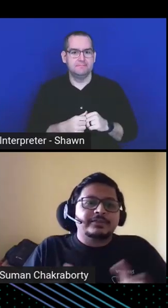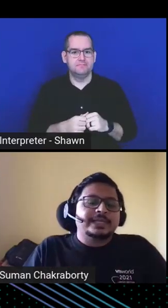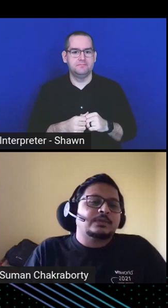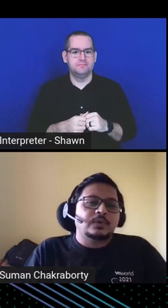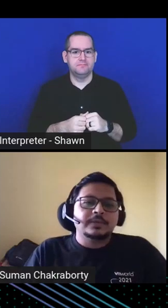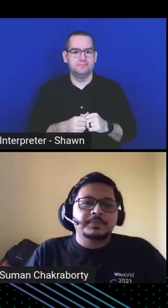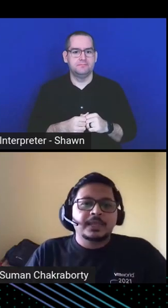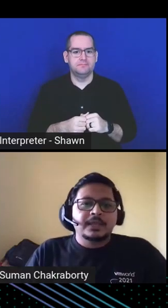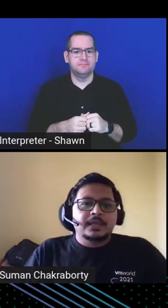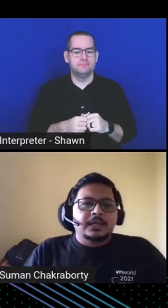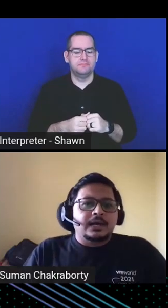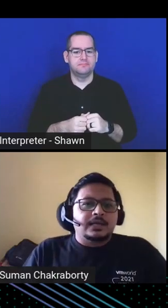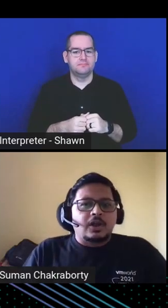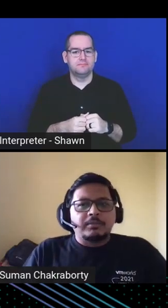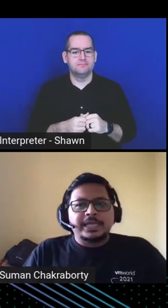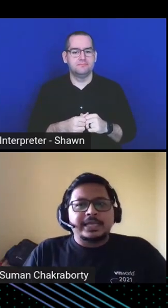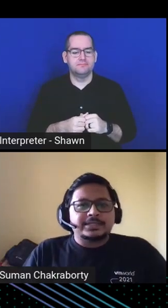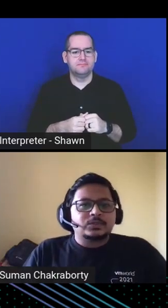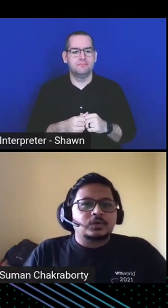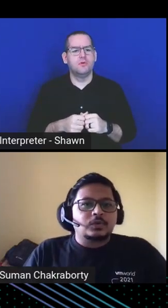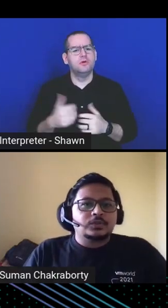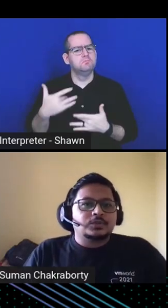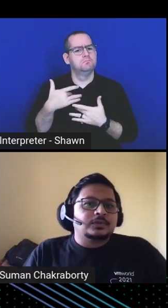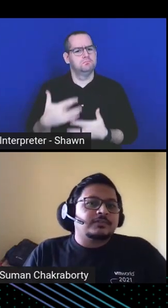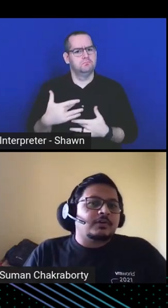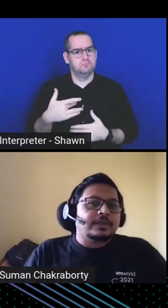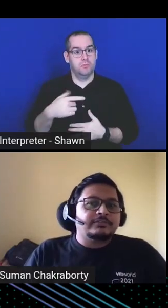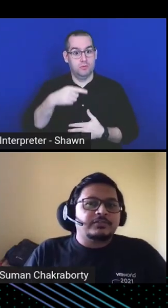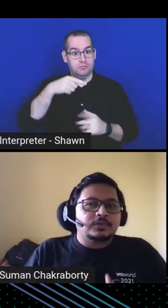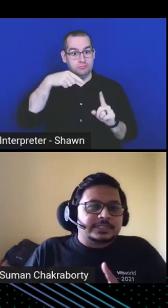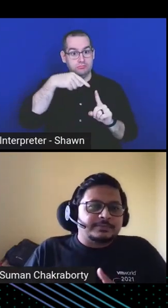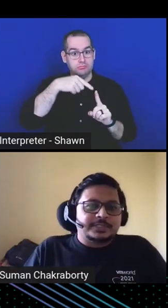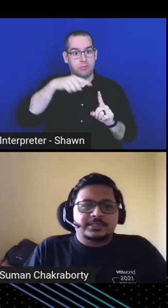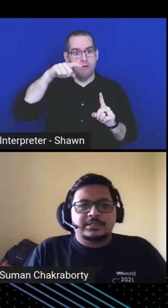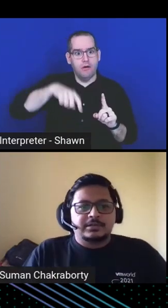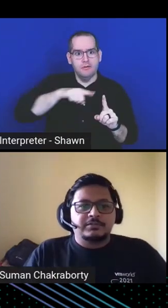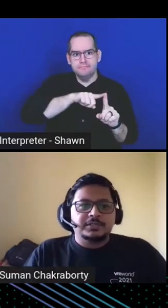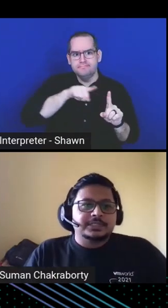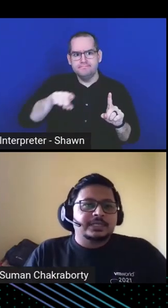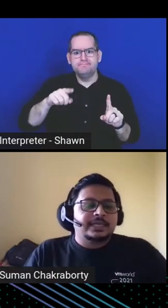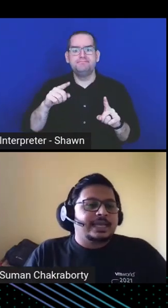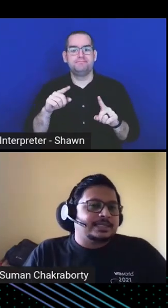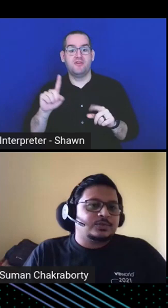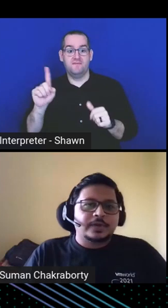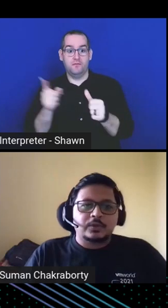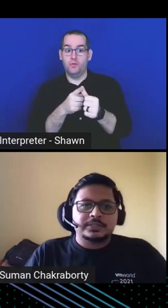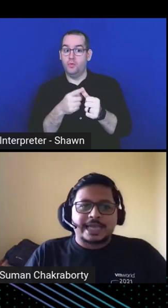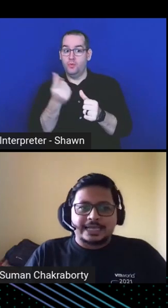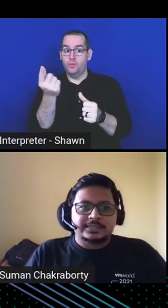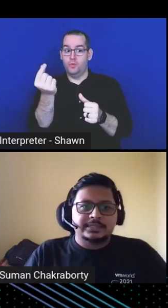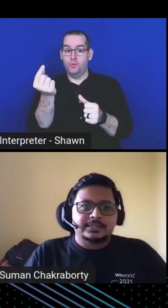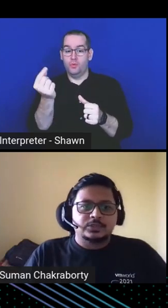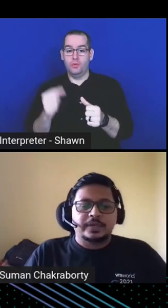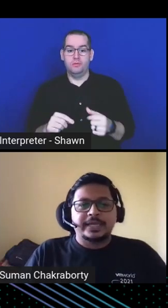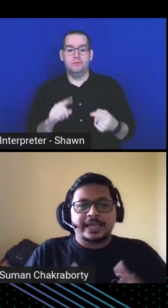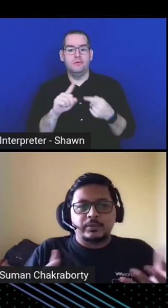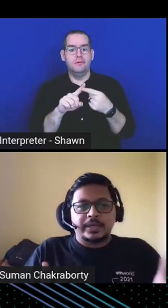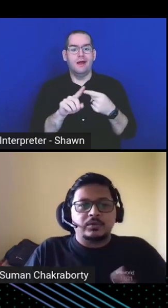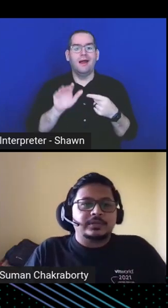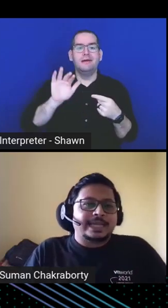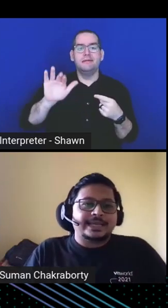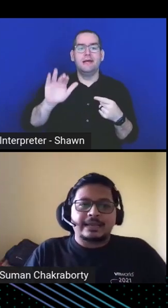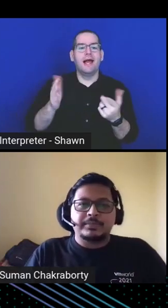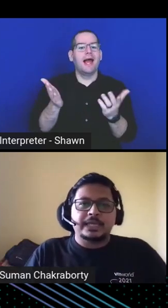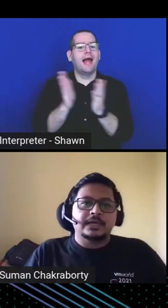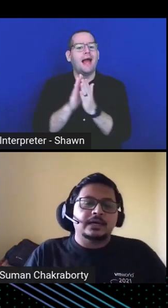in a private network. Normally, he has to go through the following four steps. First, he has to request access to any gateway